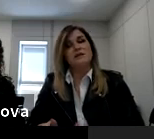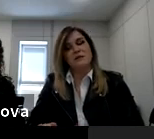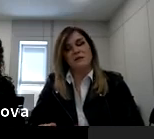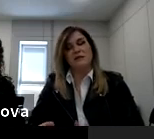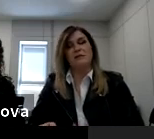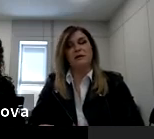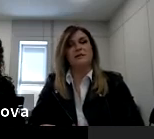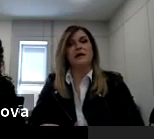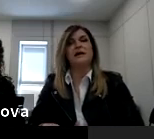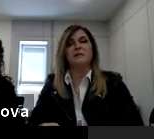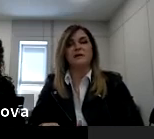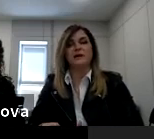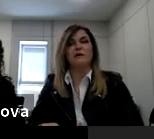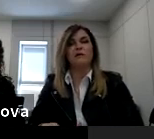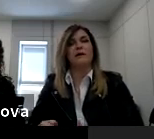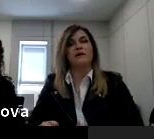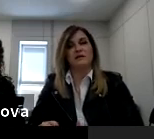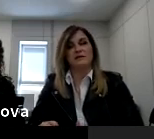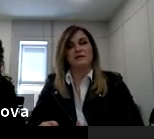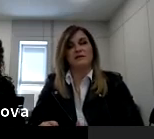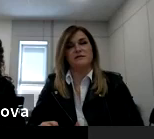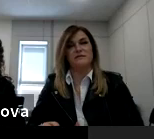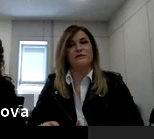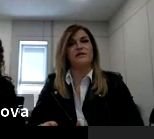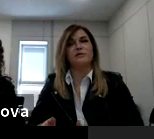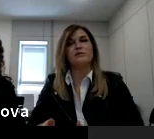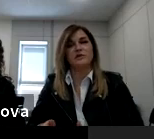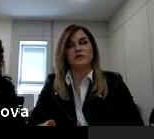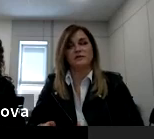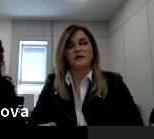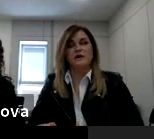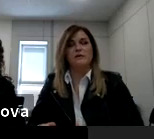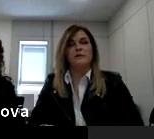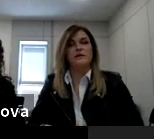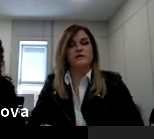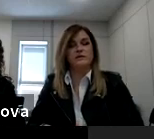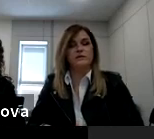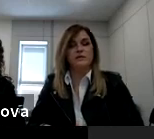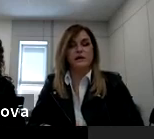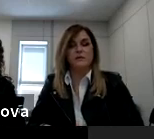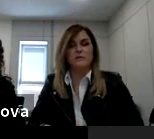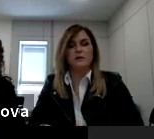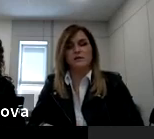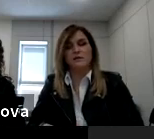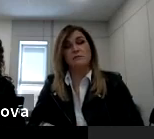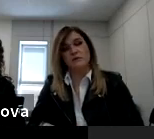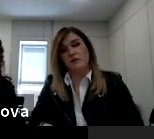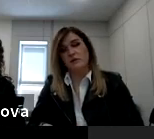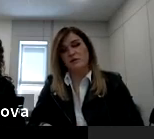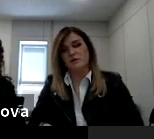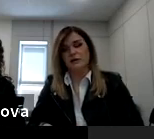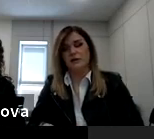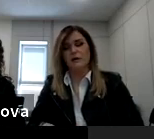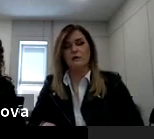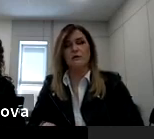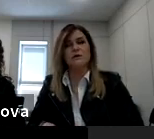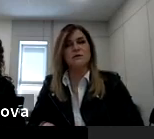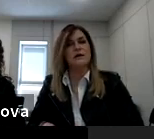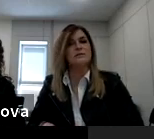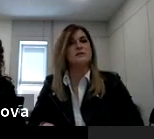If we are speaking about helping our partners with the project, when we do some simple things